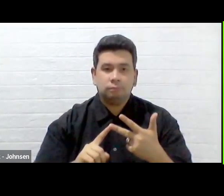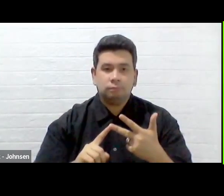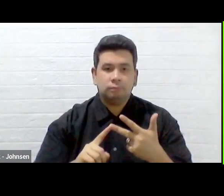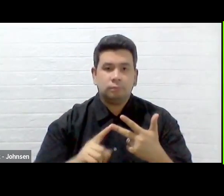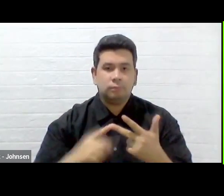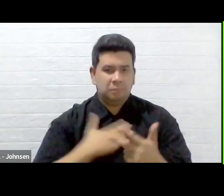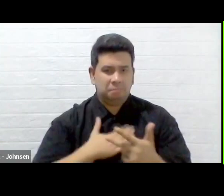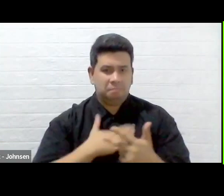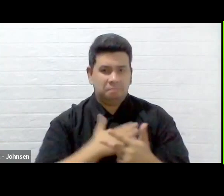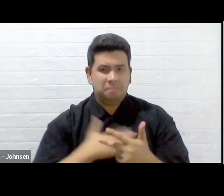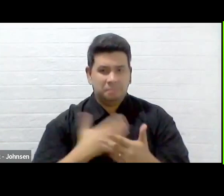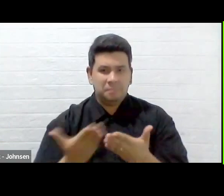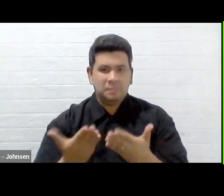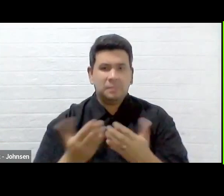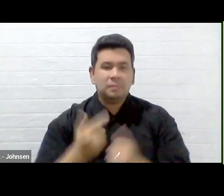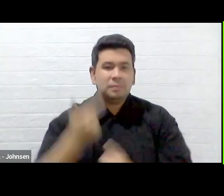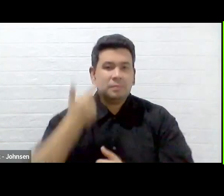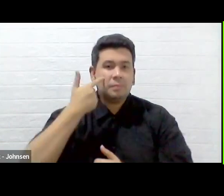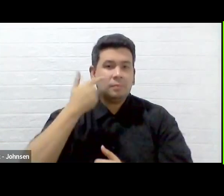Cruz.